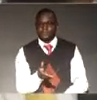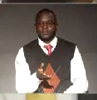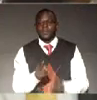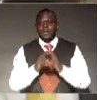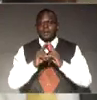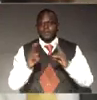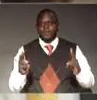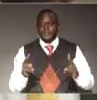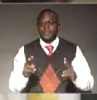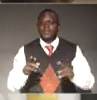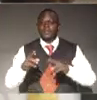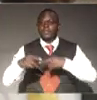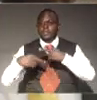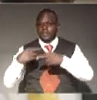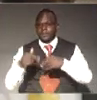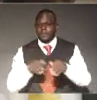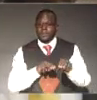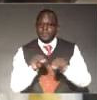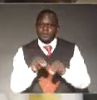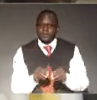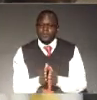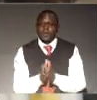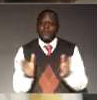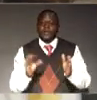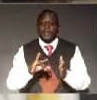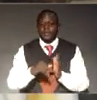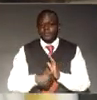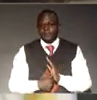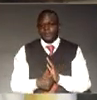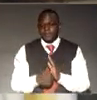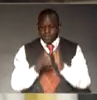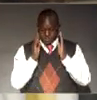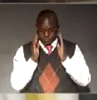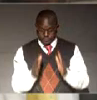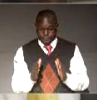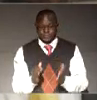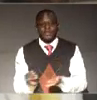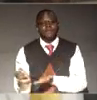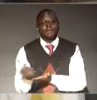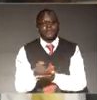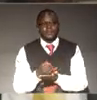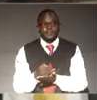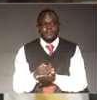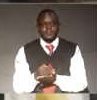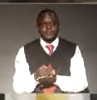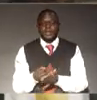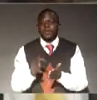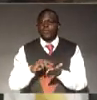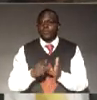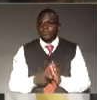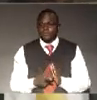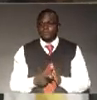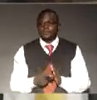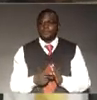big revolution in the management of public affairs, especially with respect to the project